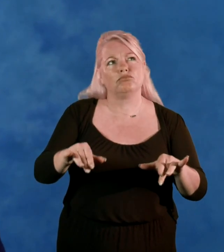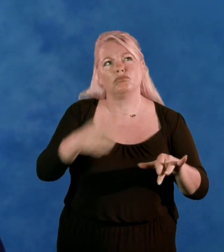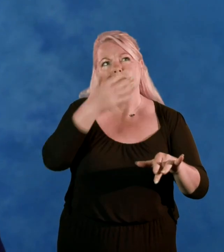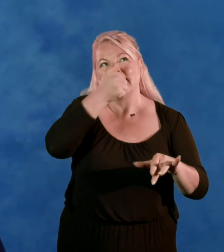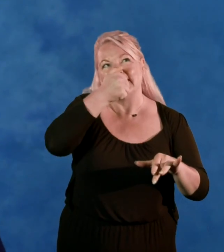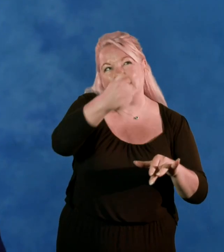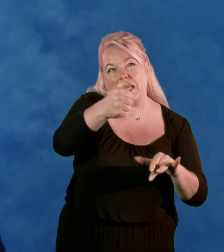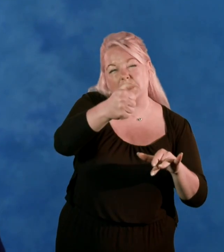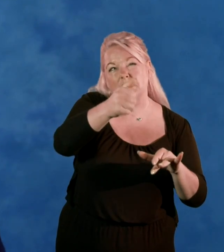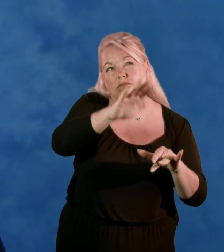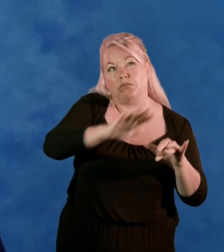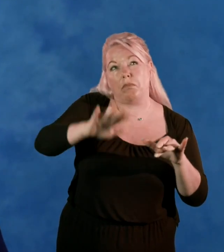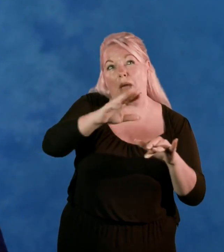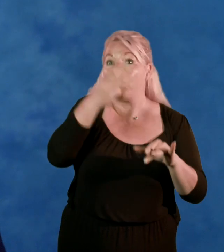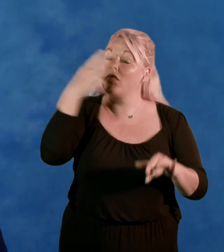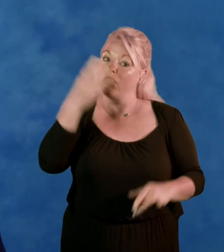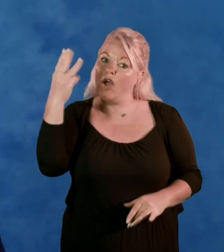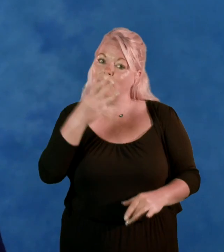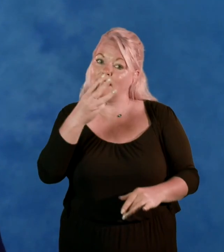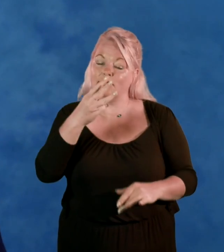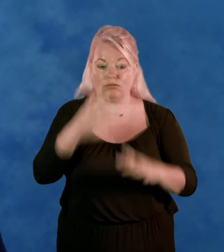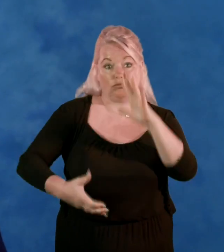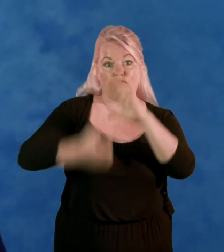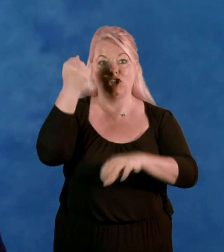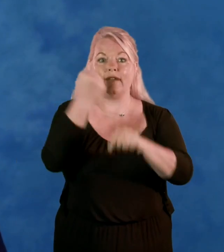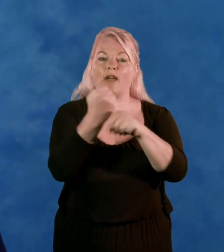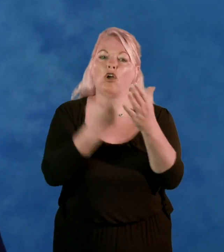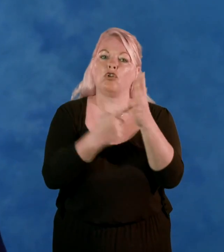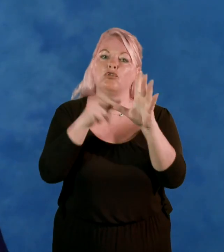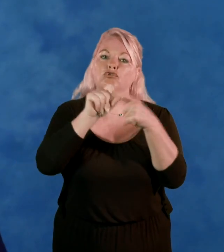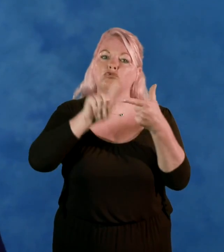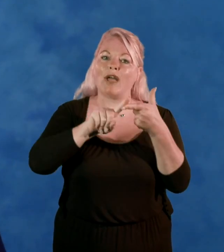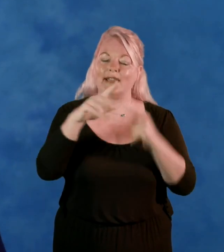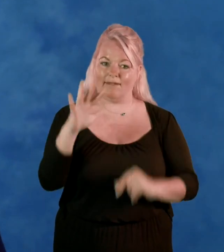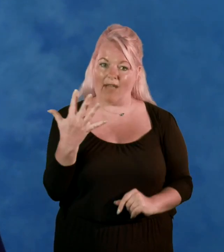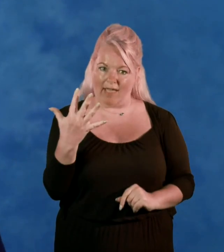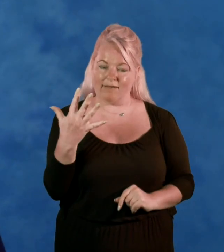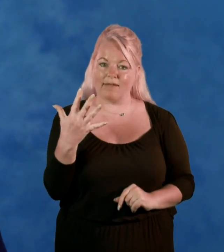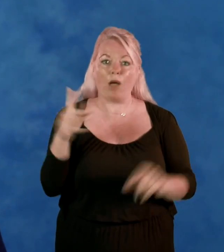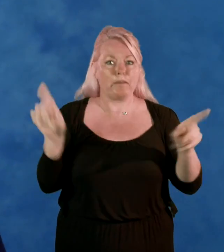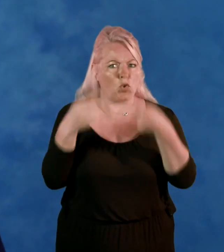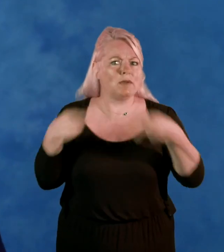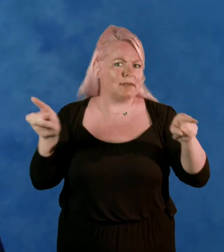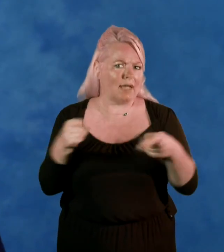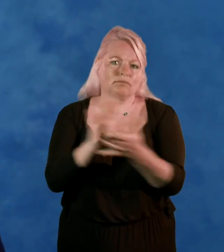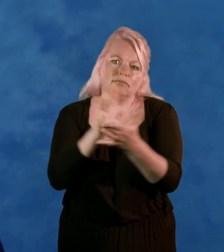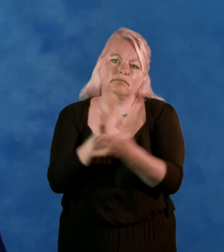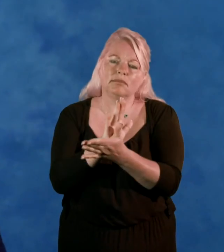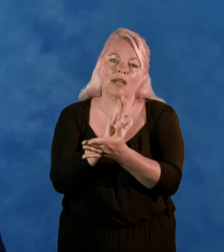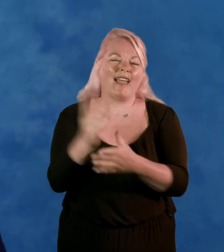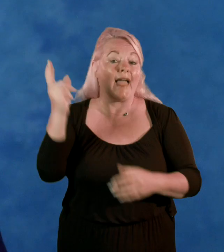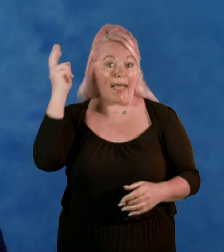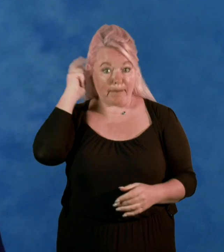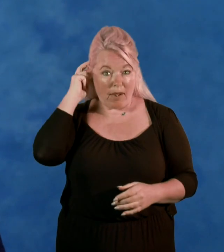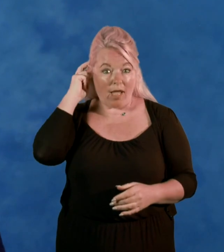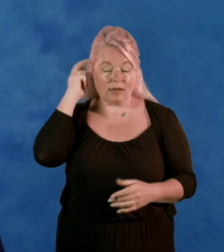6 till about 13. I got to grade 5 on the piano. So I've always been musical, but with the implant, I can